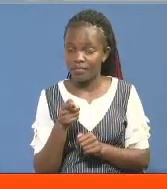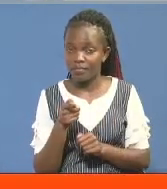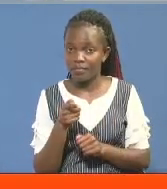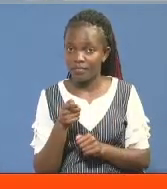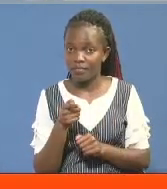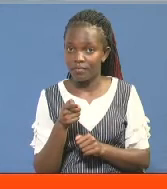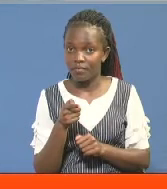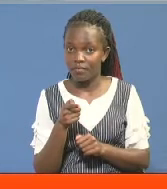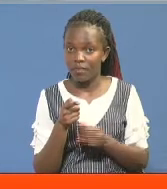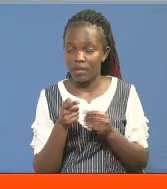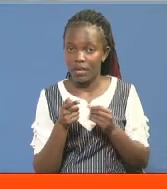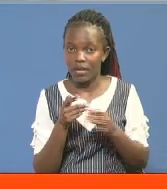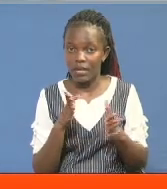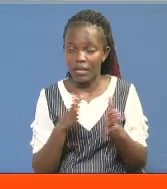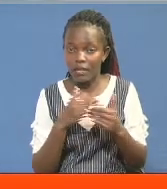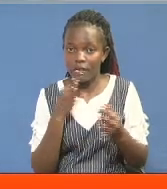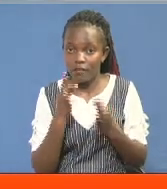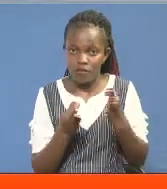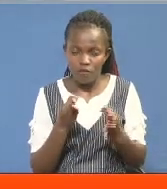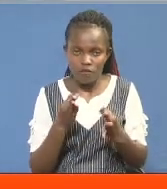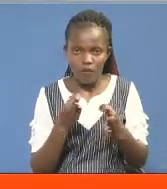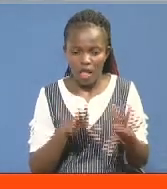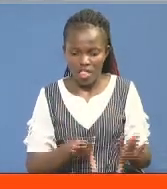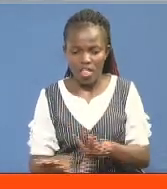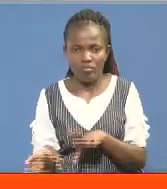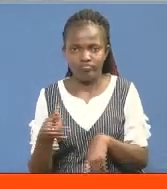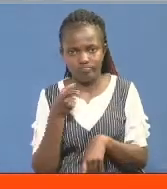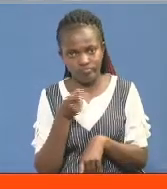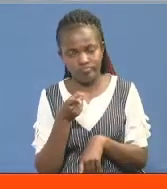them? And if you have not done that, haven't you then,